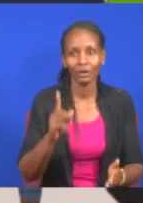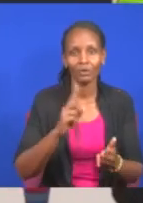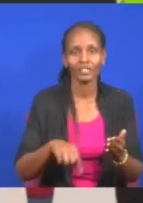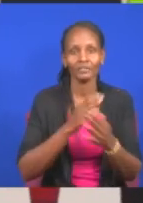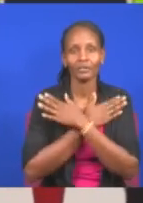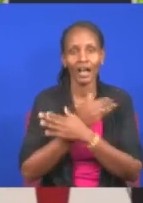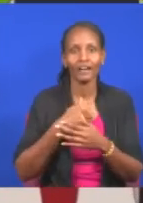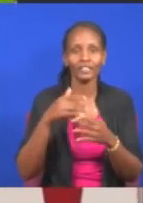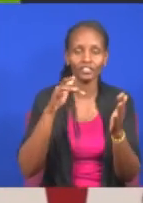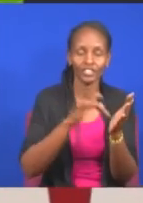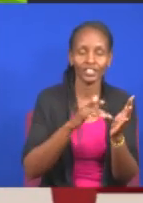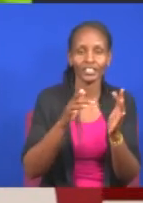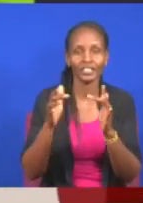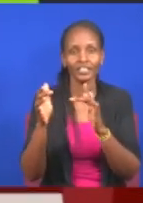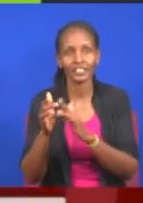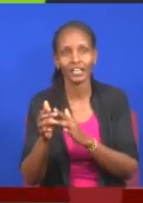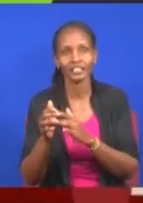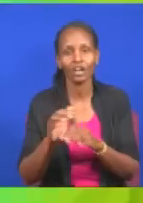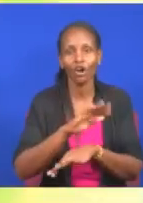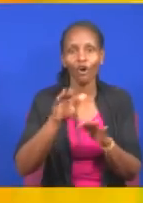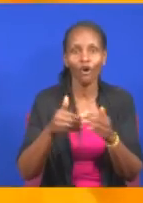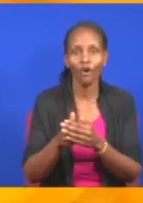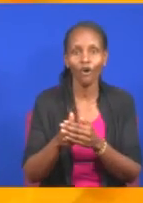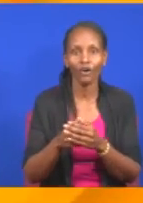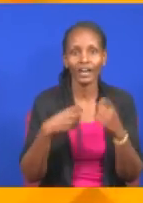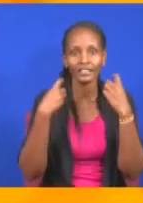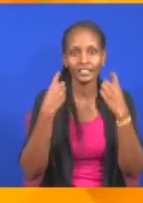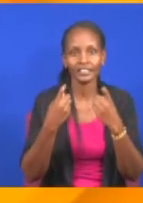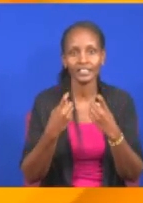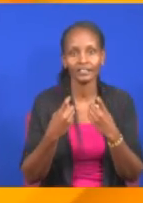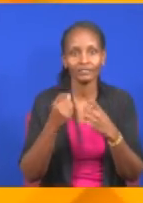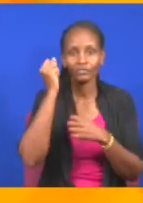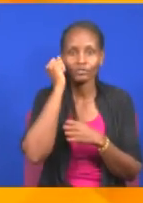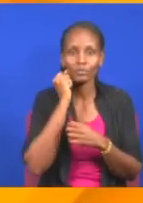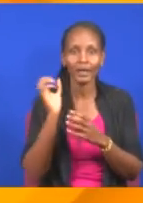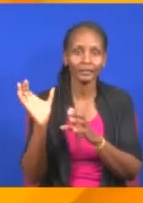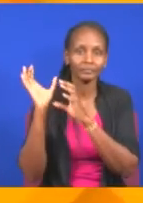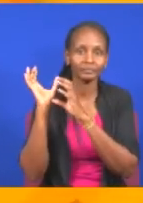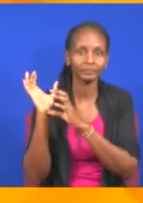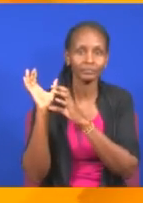To be